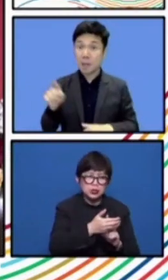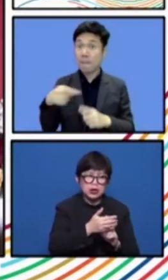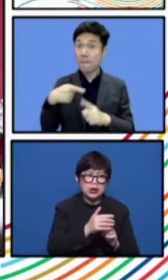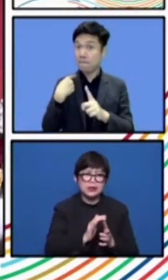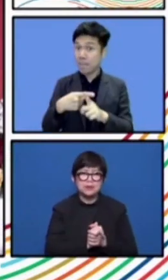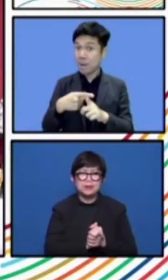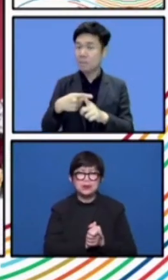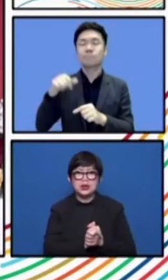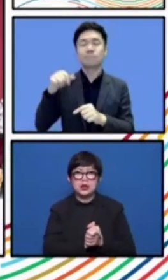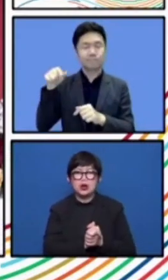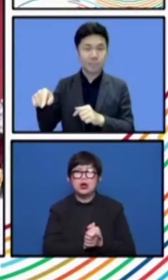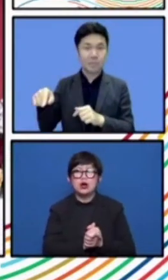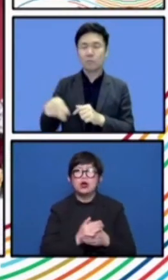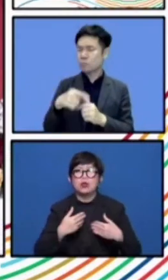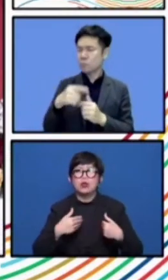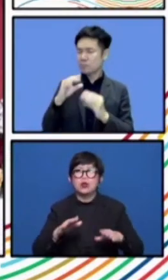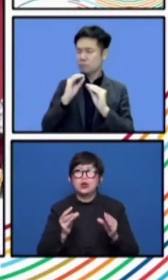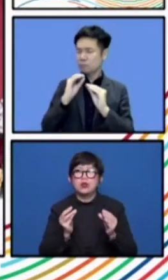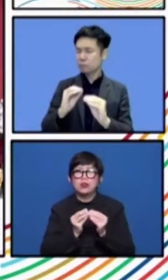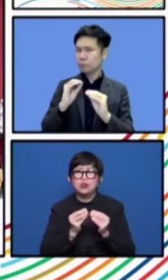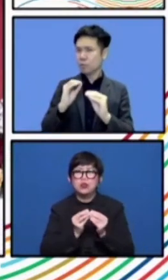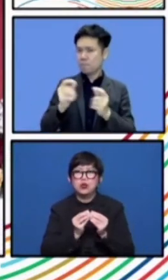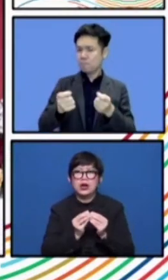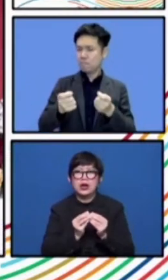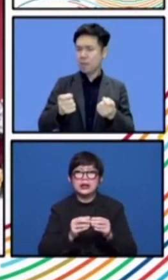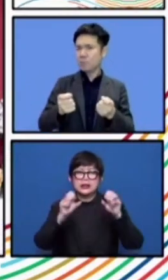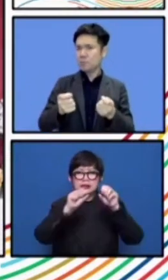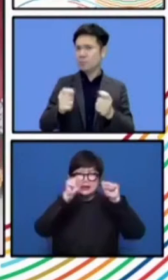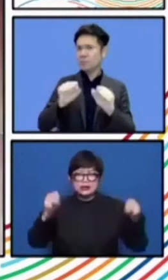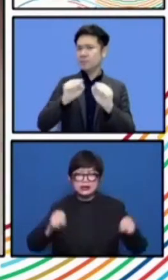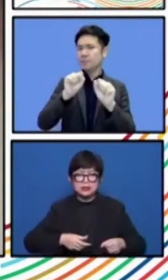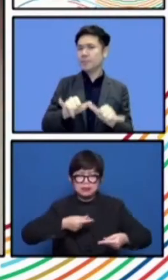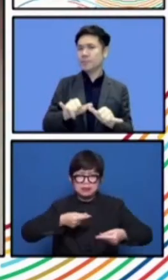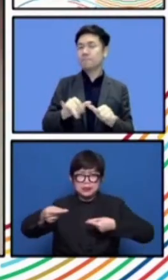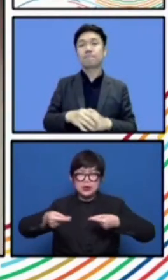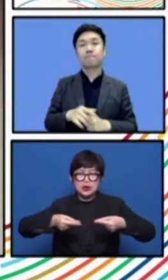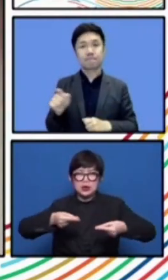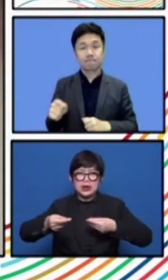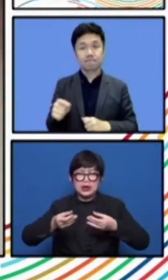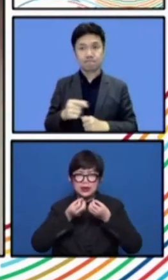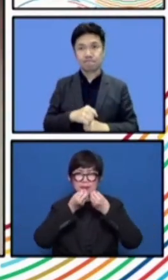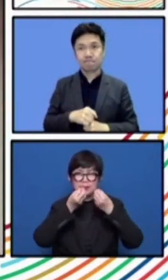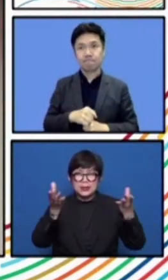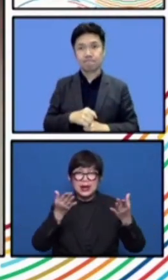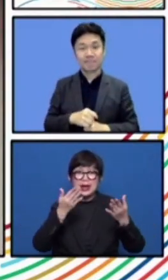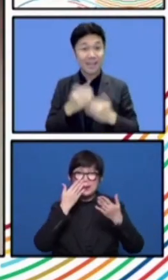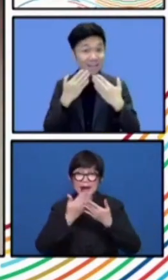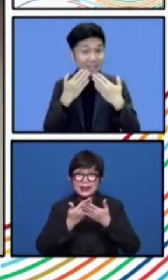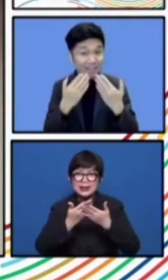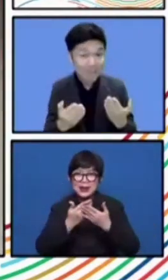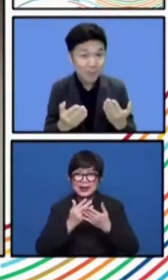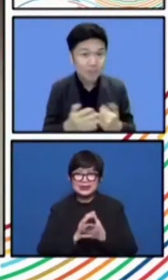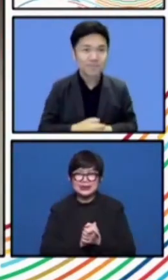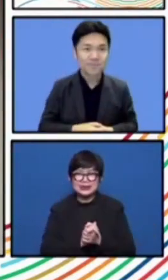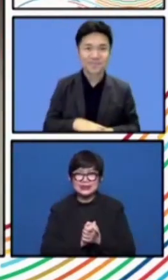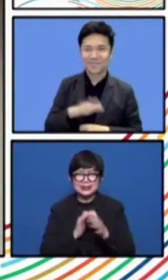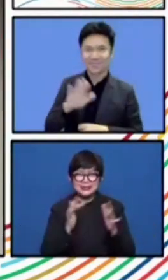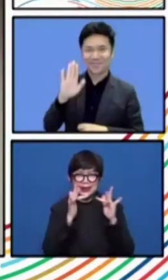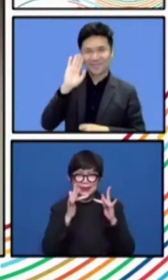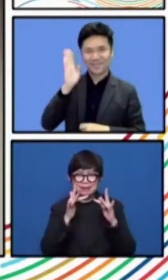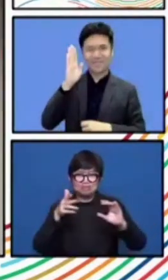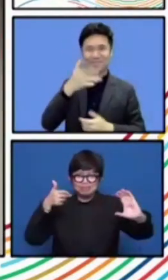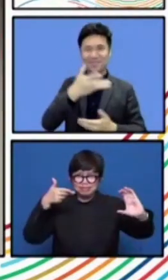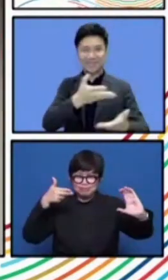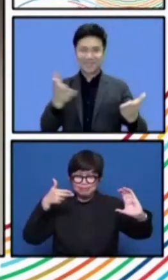systems welcome Mr Mont and thank you for joining us online given your Rich experience in the field